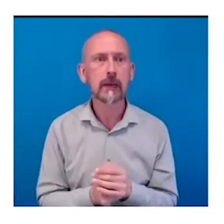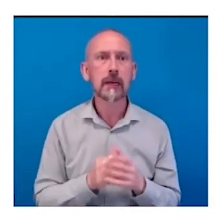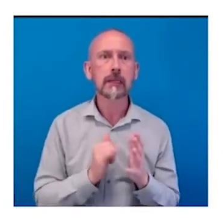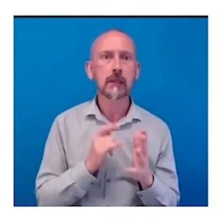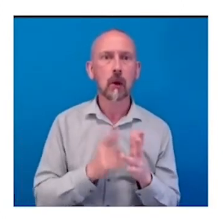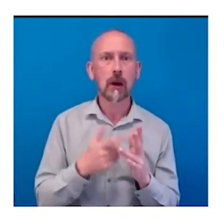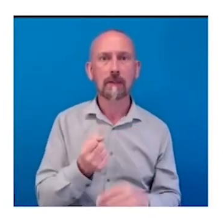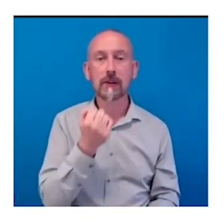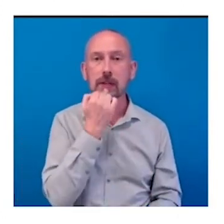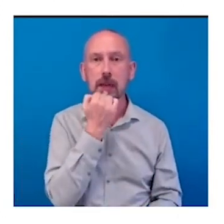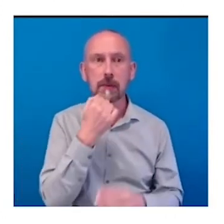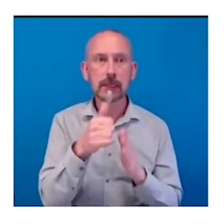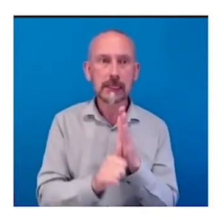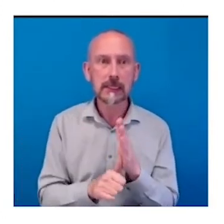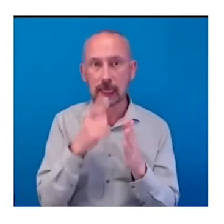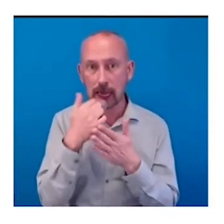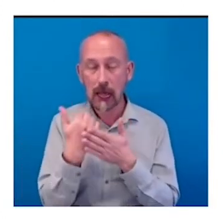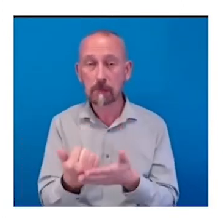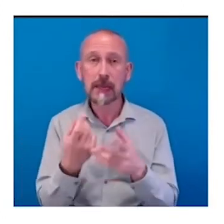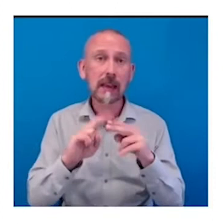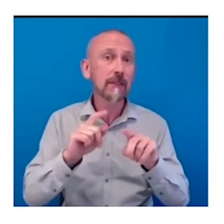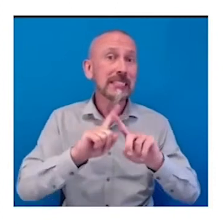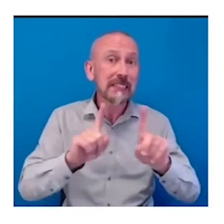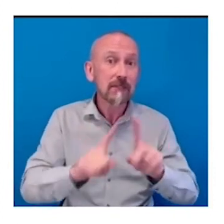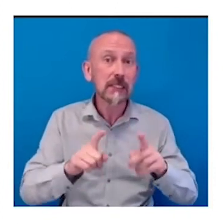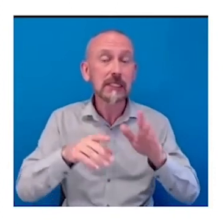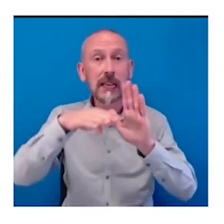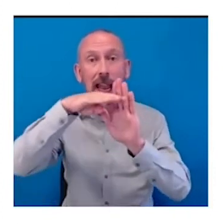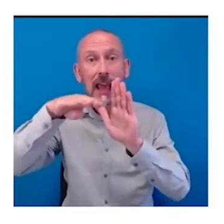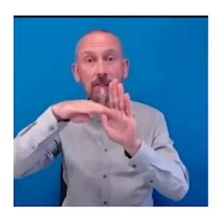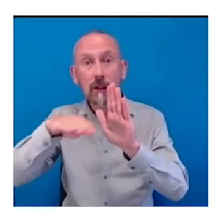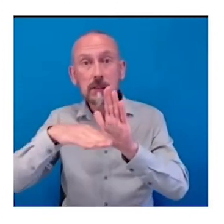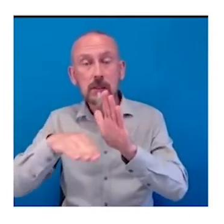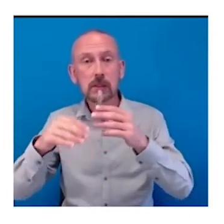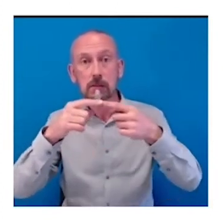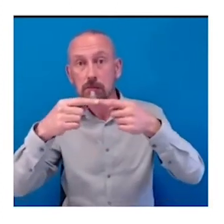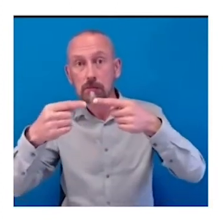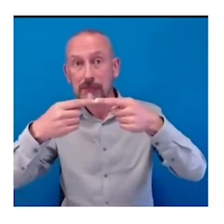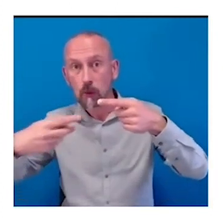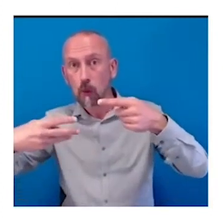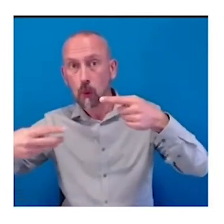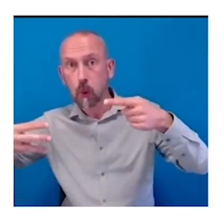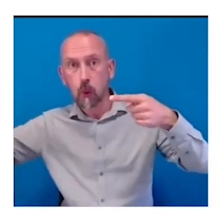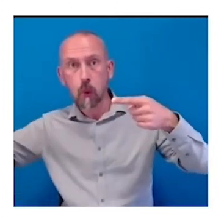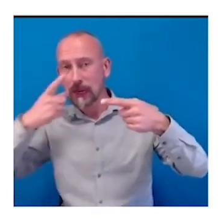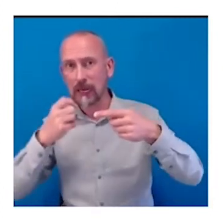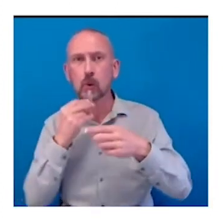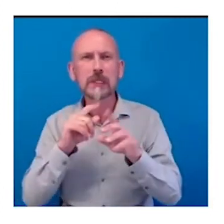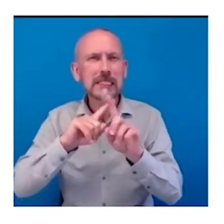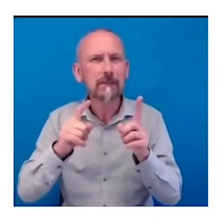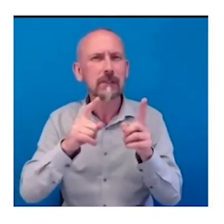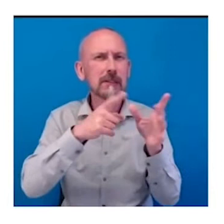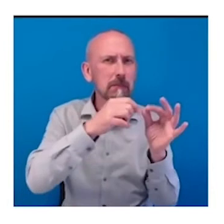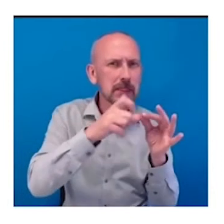that has multiple layers should use a different number scheme for each level so that lists of things can be easily